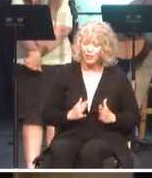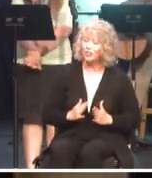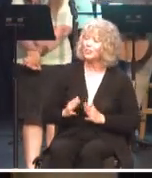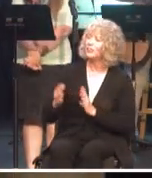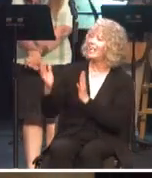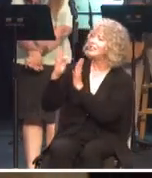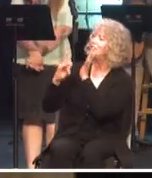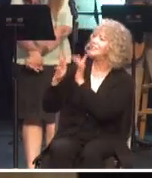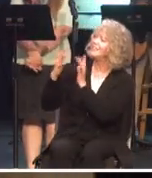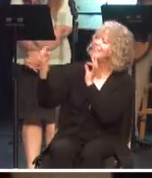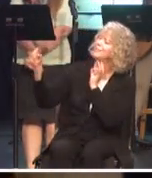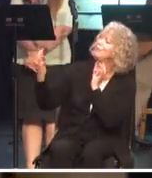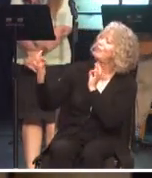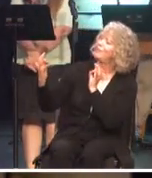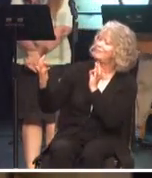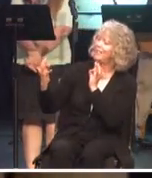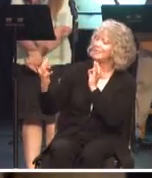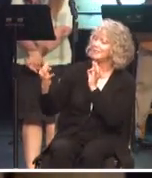perfection.